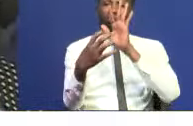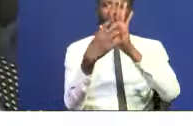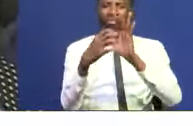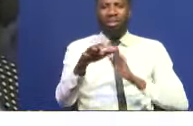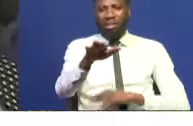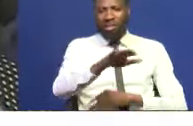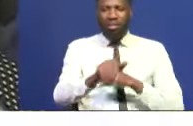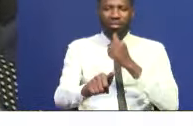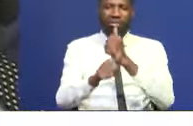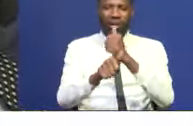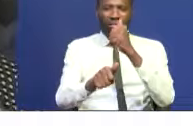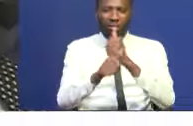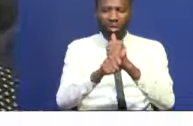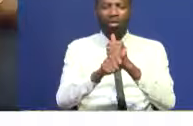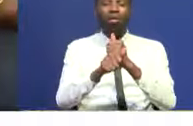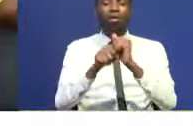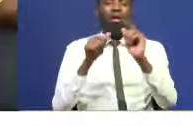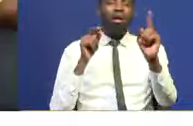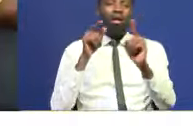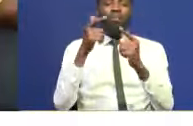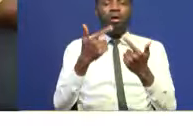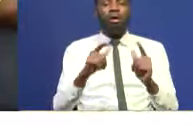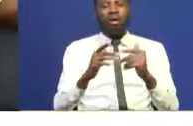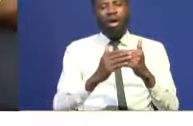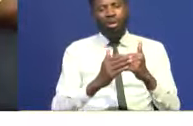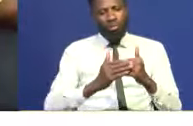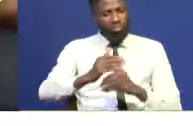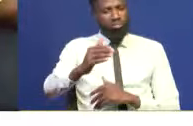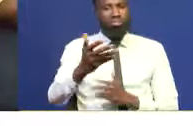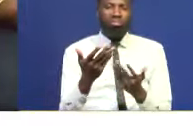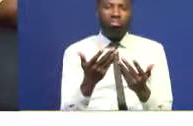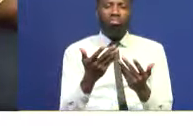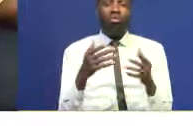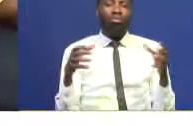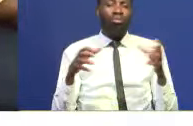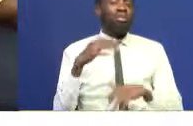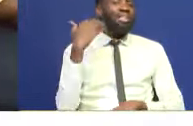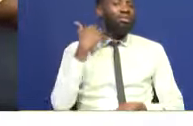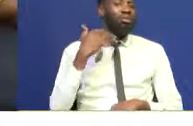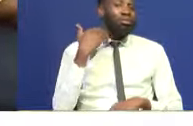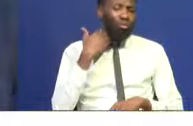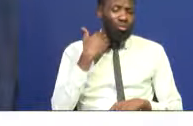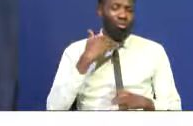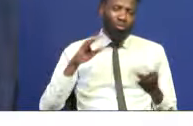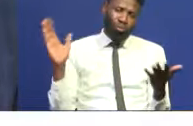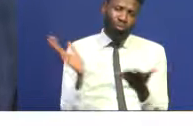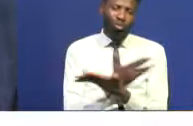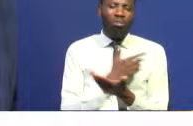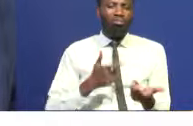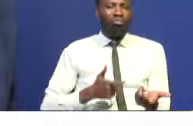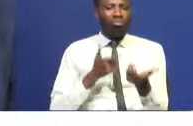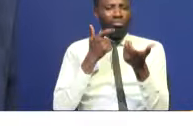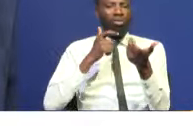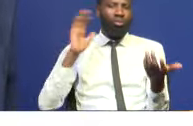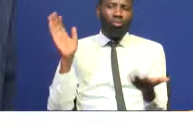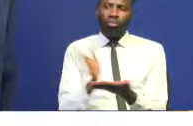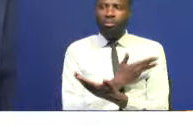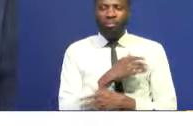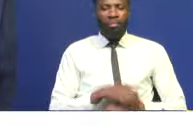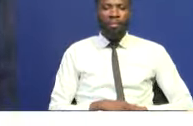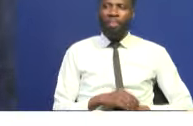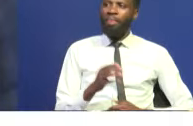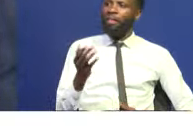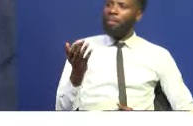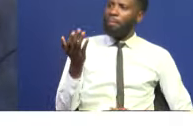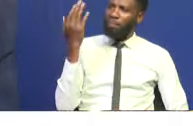disturbed, paving way for disarmament and the flushing out of criminals terrorizing the area. Pale Mount Elgon tulikuwa na shida